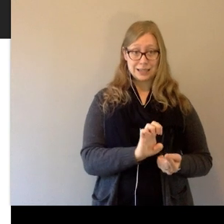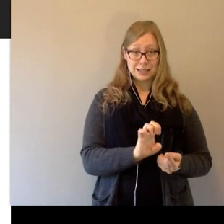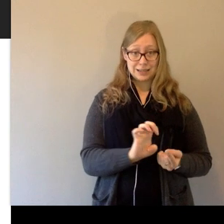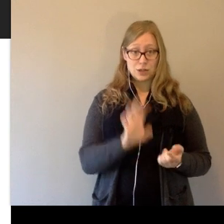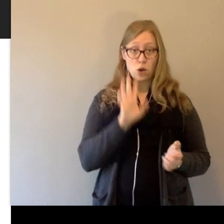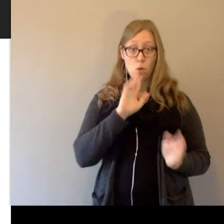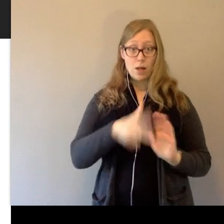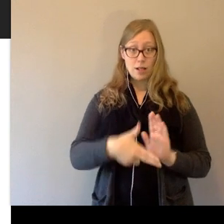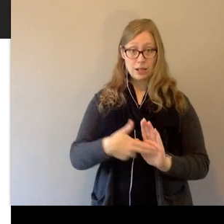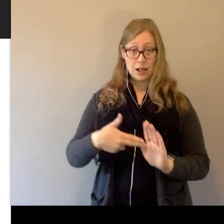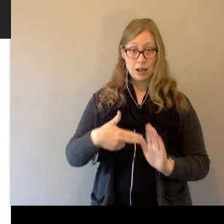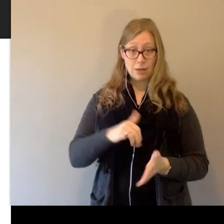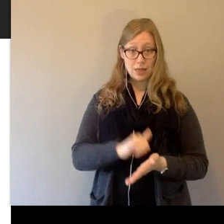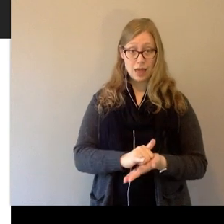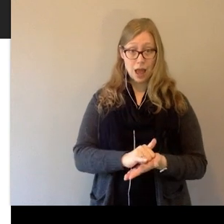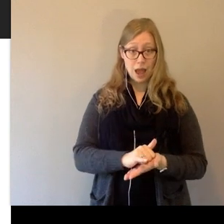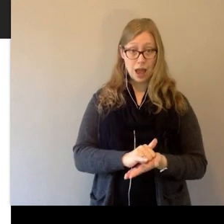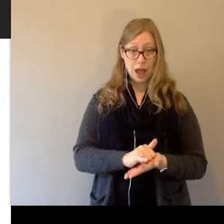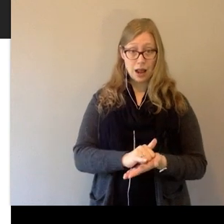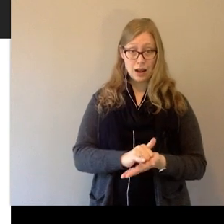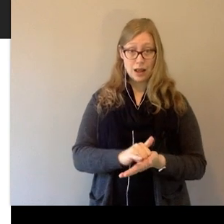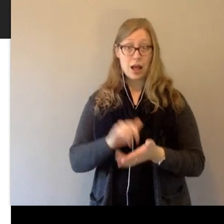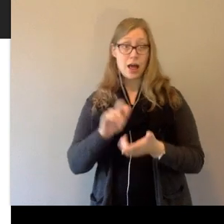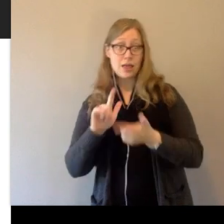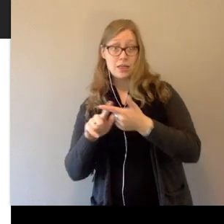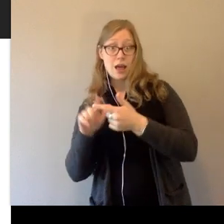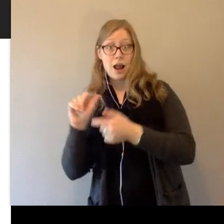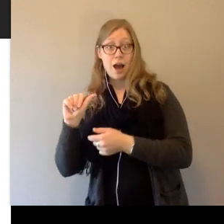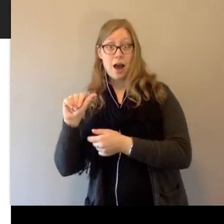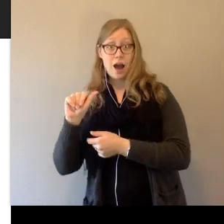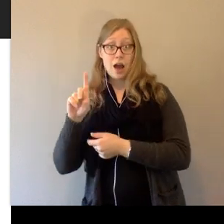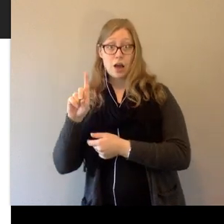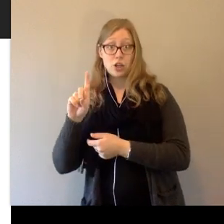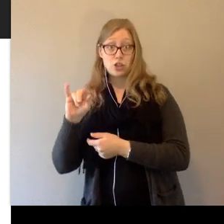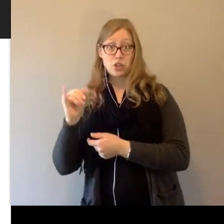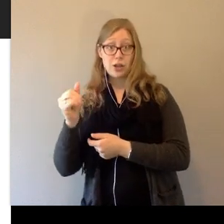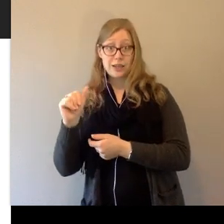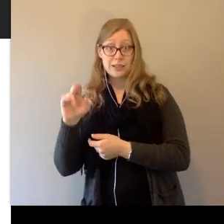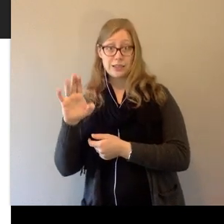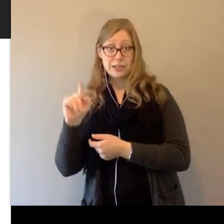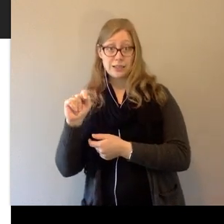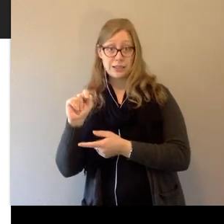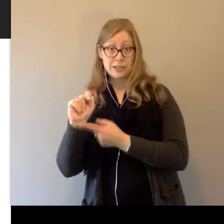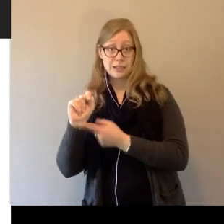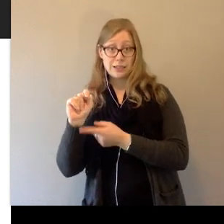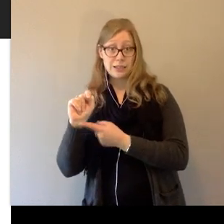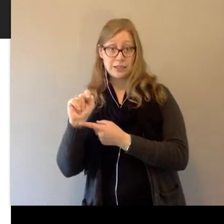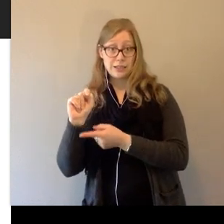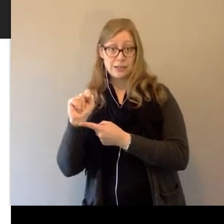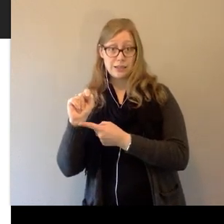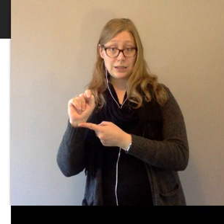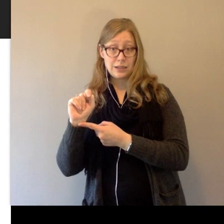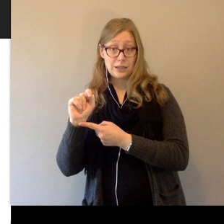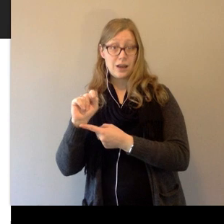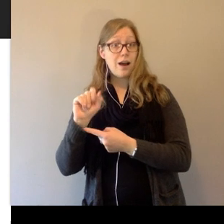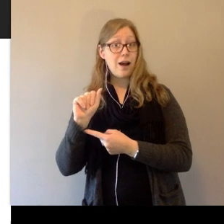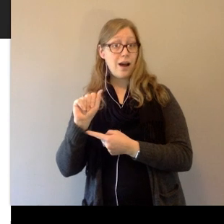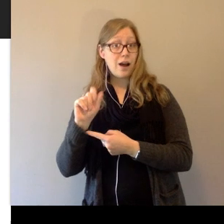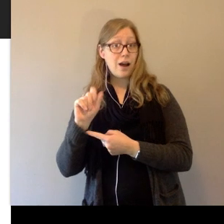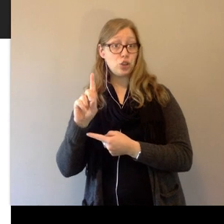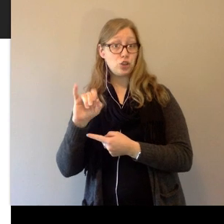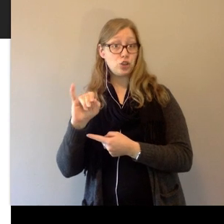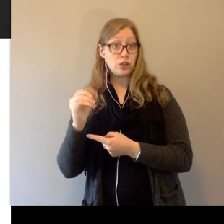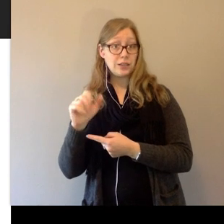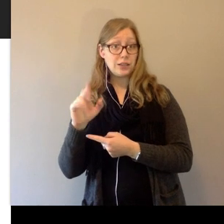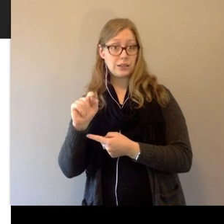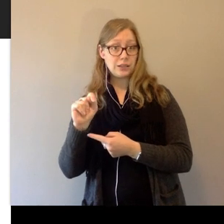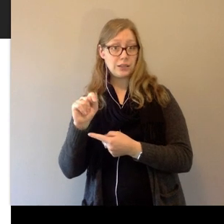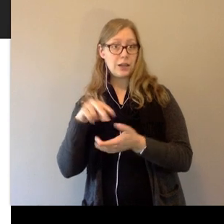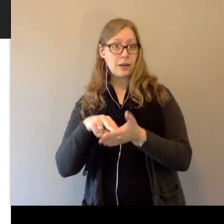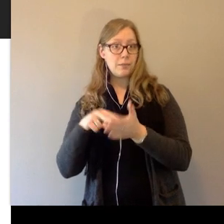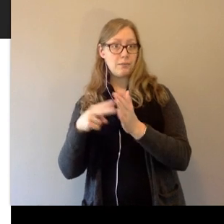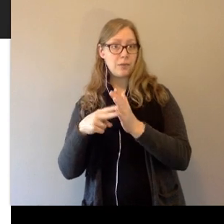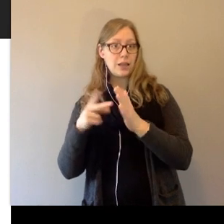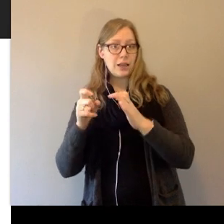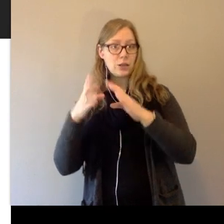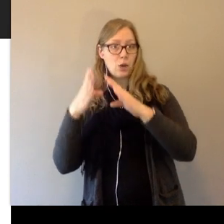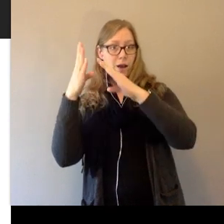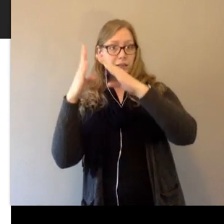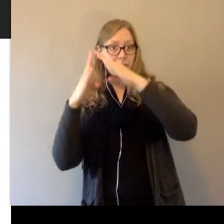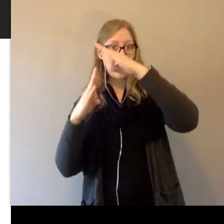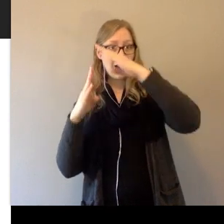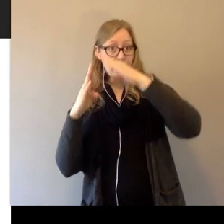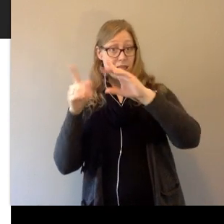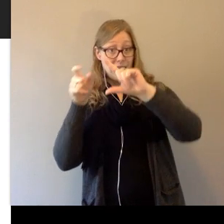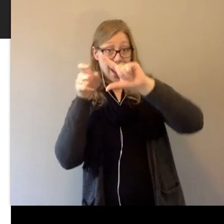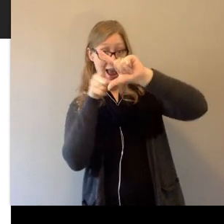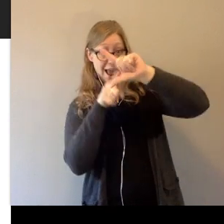there. And then the adjacent side always makes up one side of the angle. So one side is made up of the